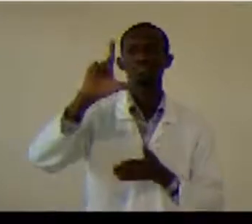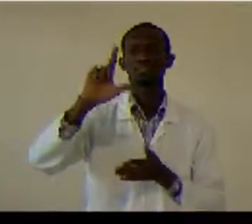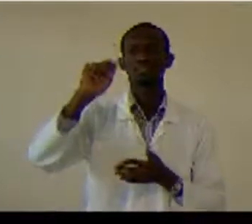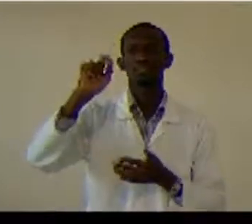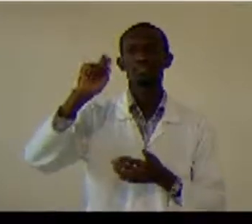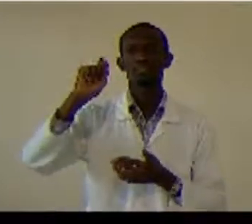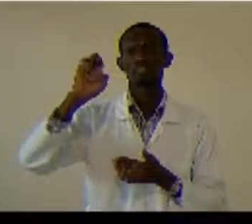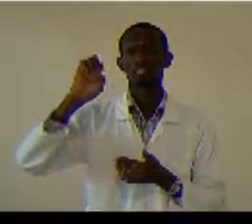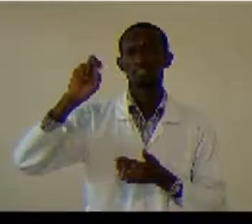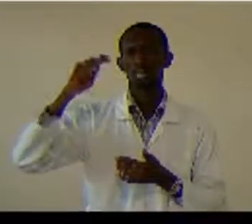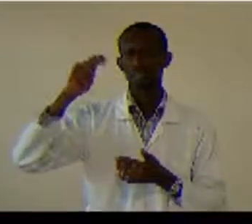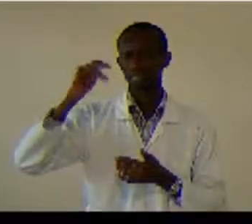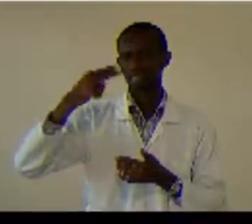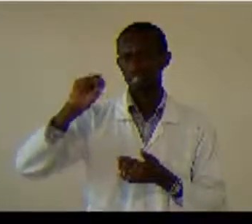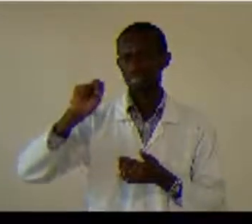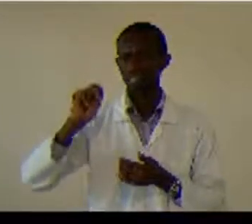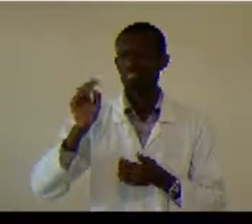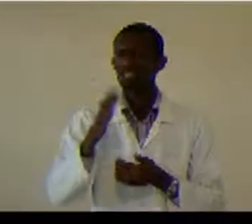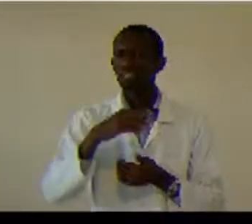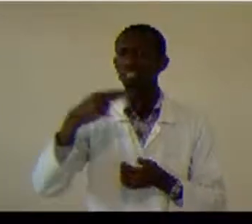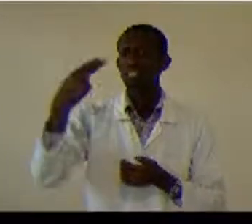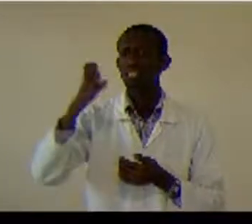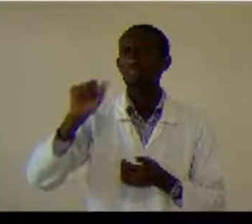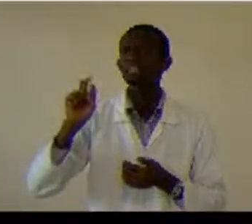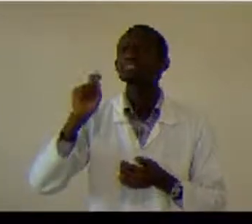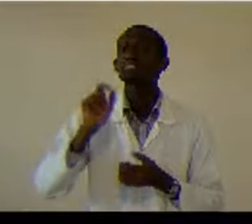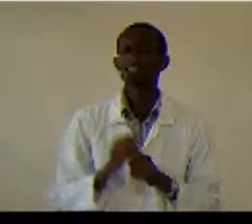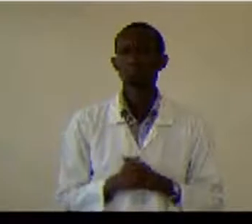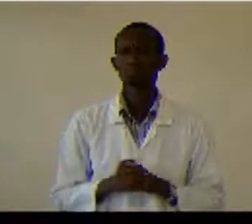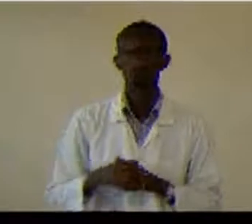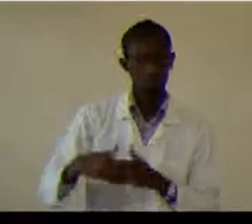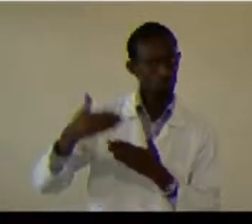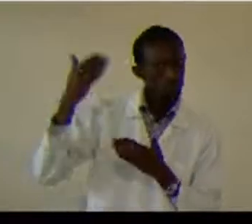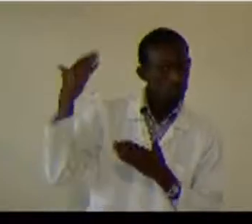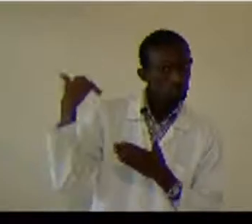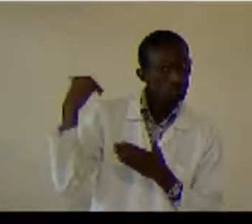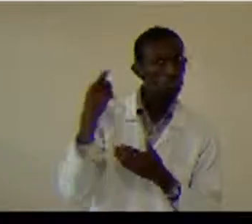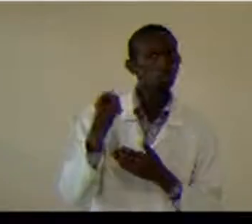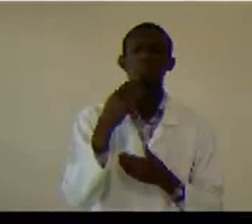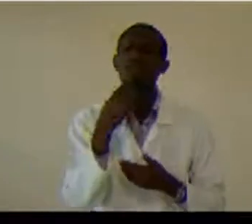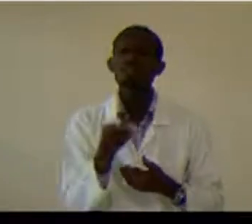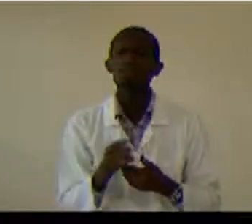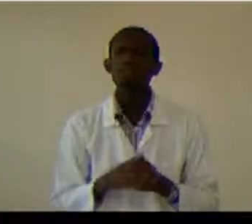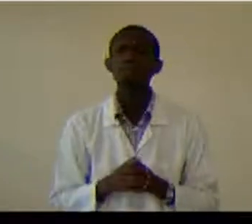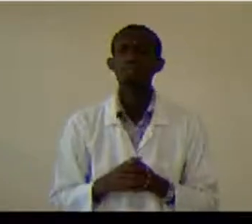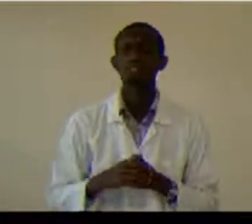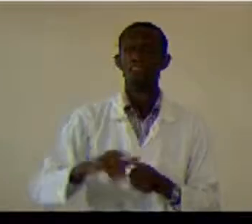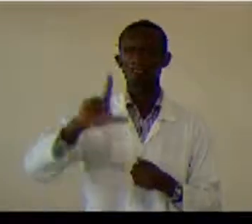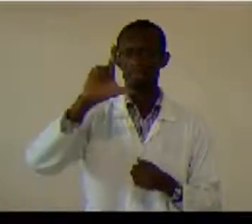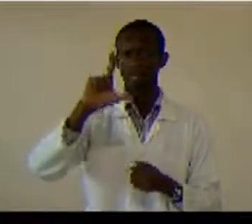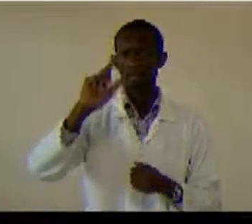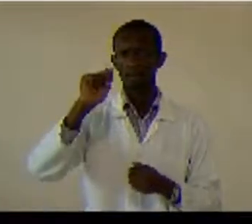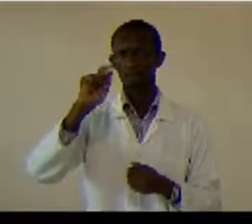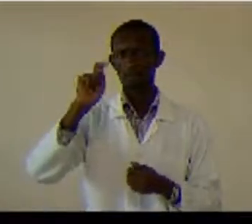believe it is very easy. Defining latent heat. Last time we said latent heat is the